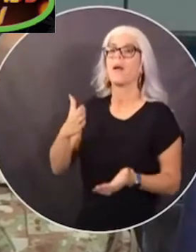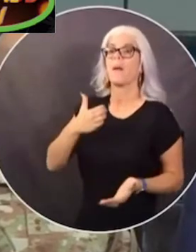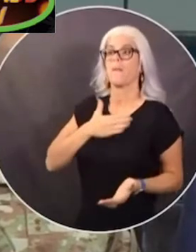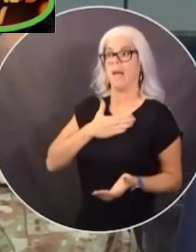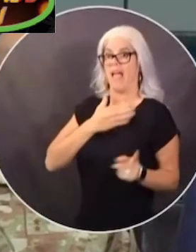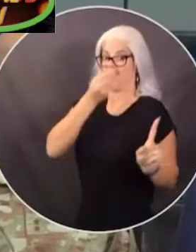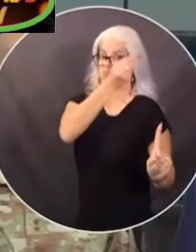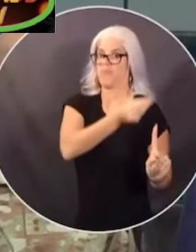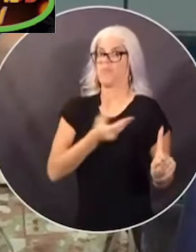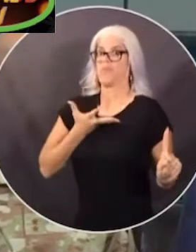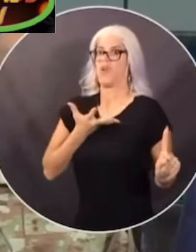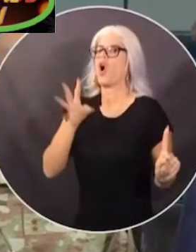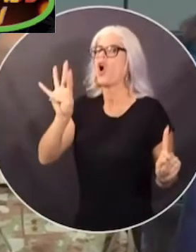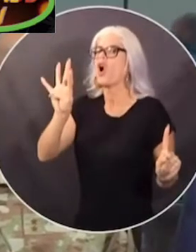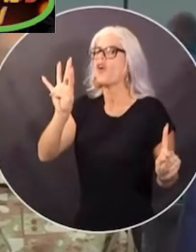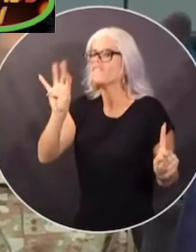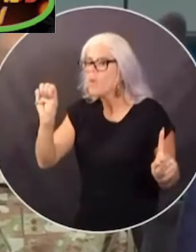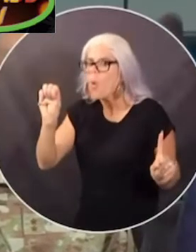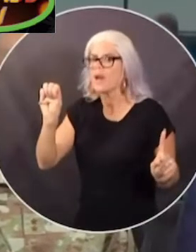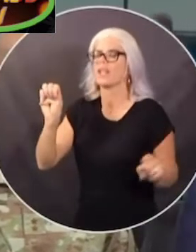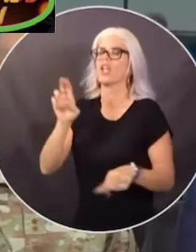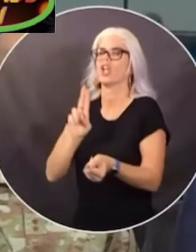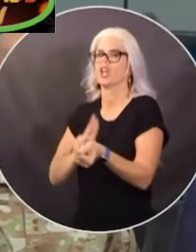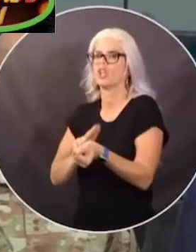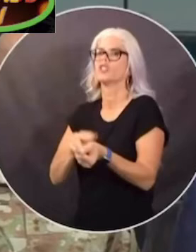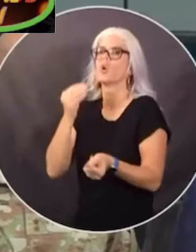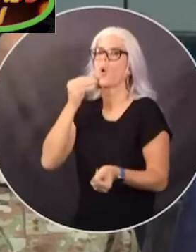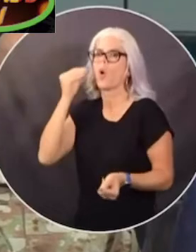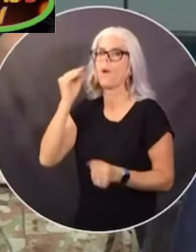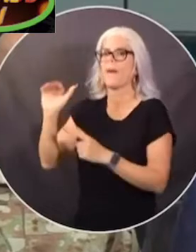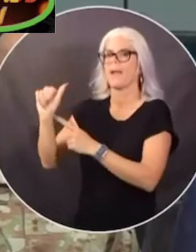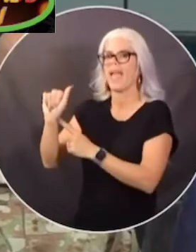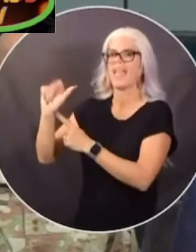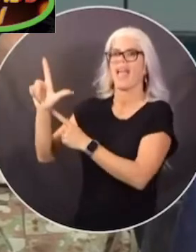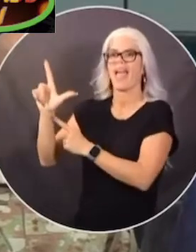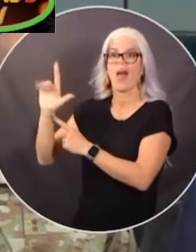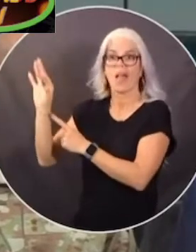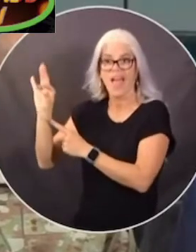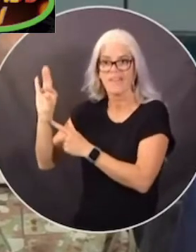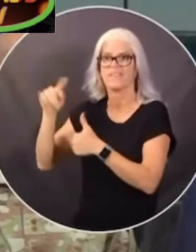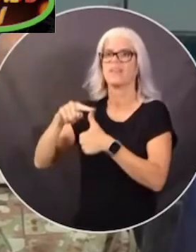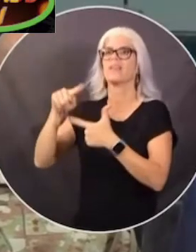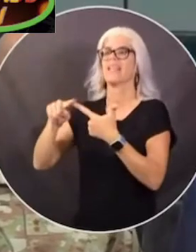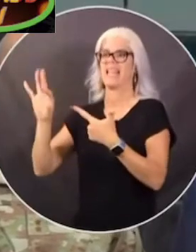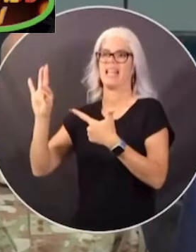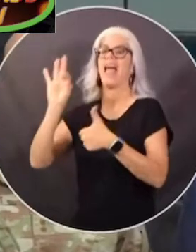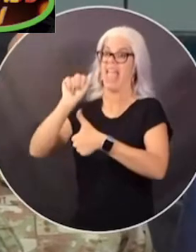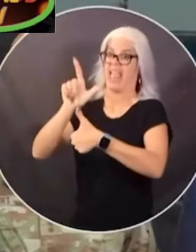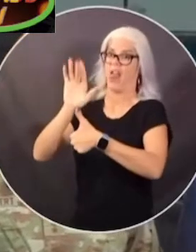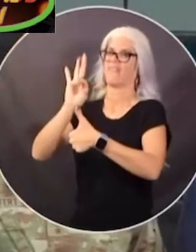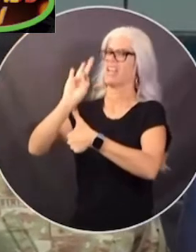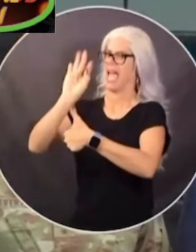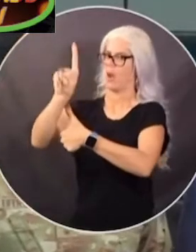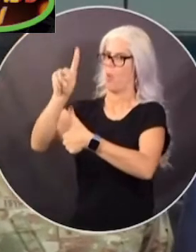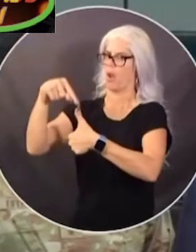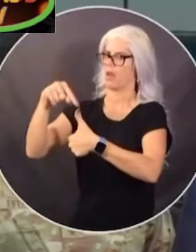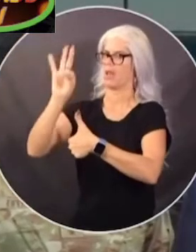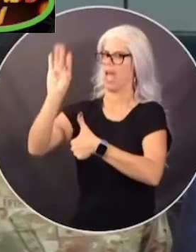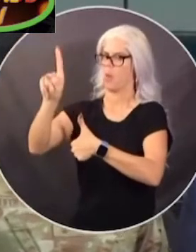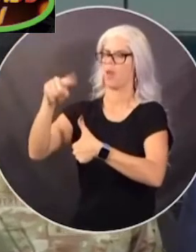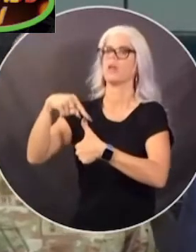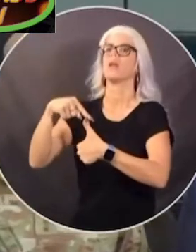40, ALFs, 91. The number of nursing home residents,